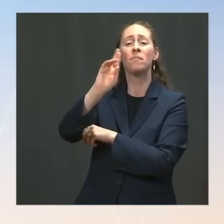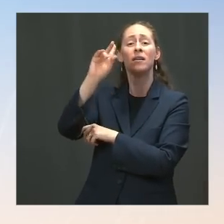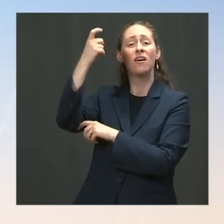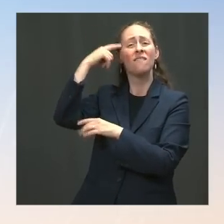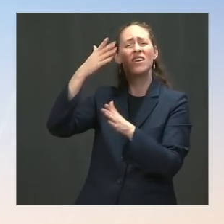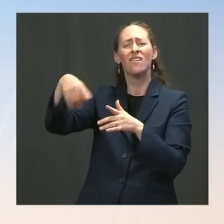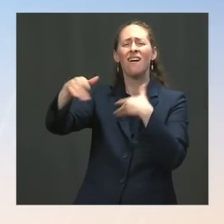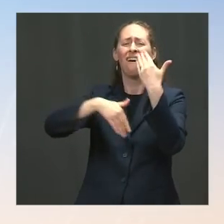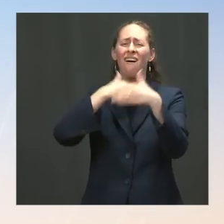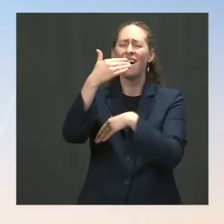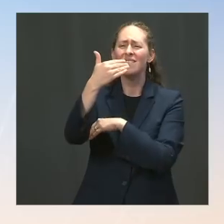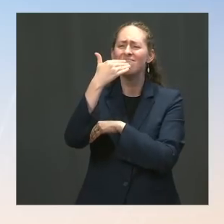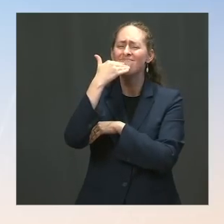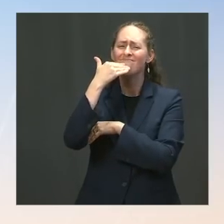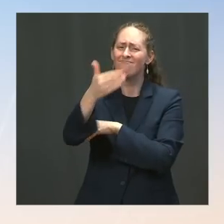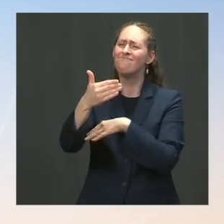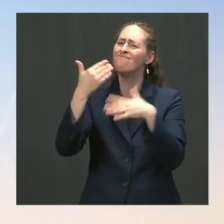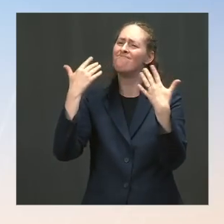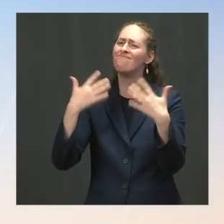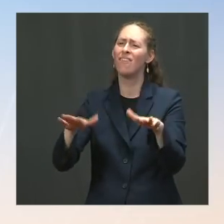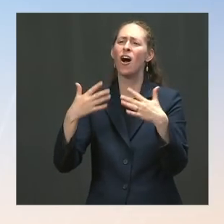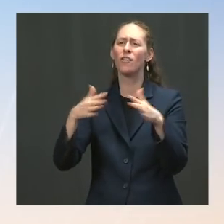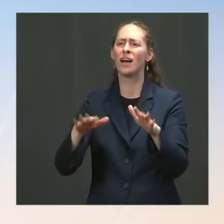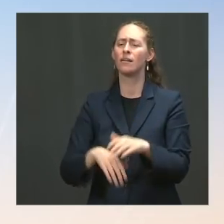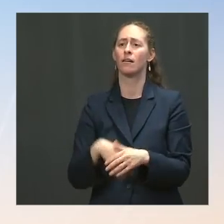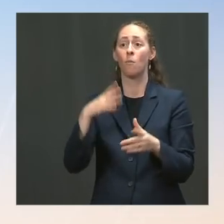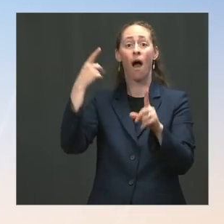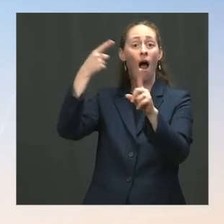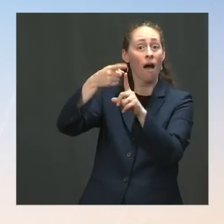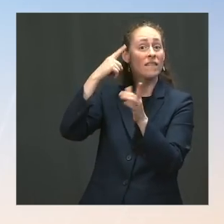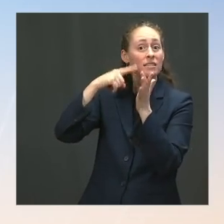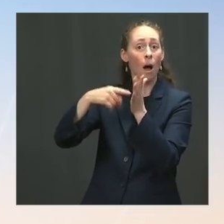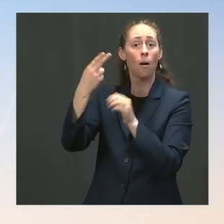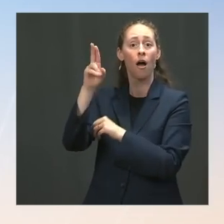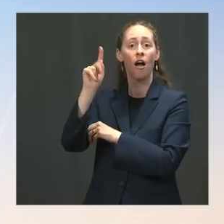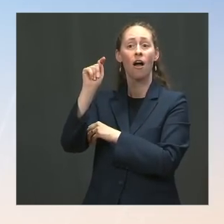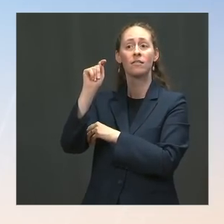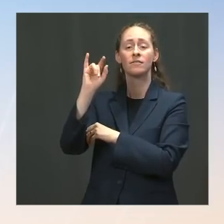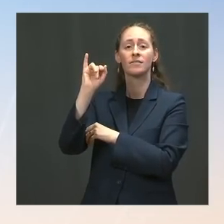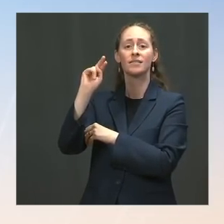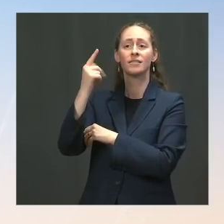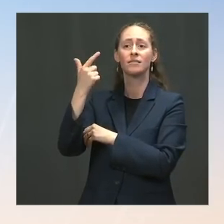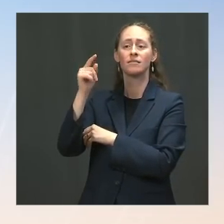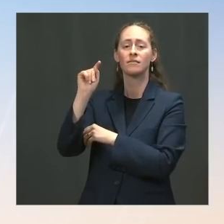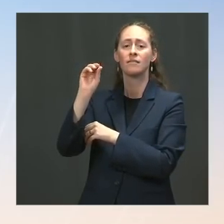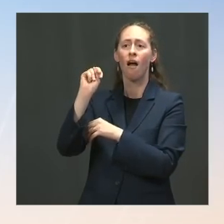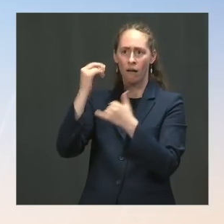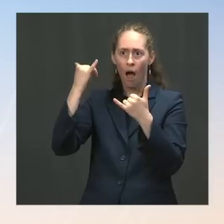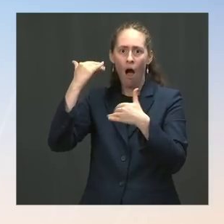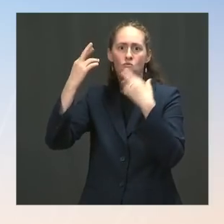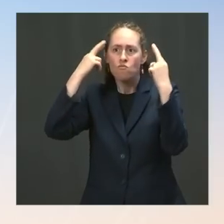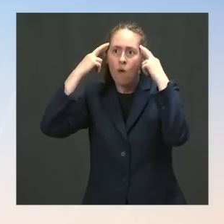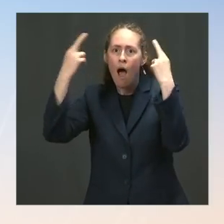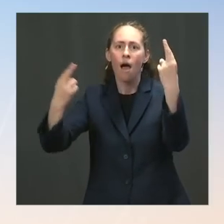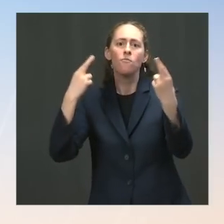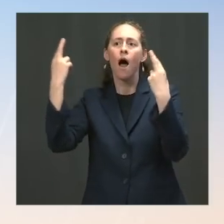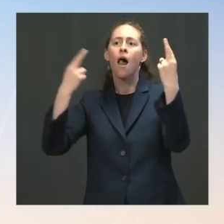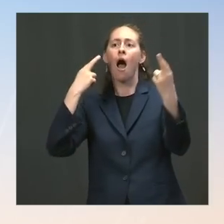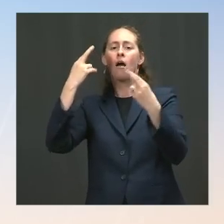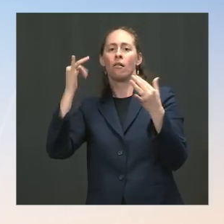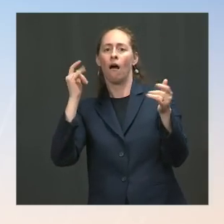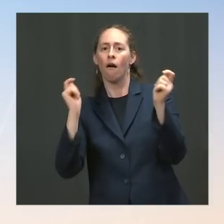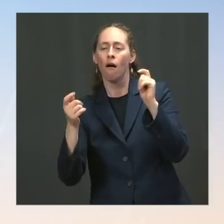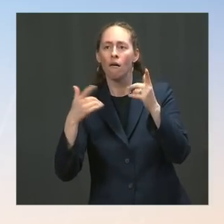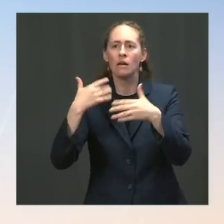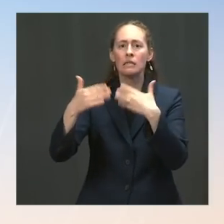earlier. There are a number of governors across the country who are either working with the federal government on resources we can provide, encouraging vaccination,